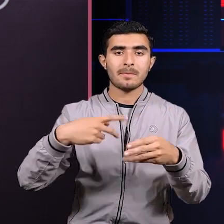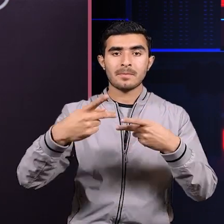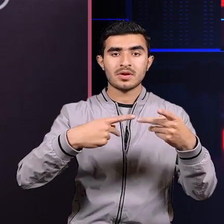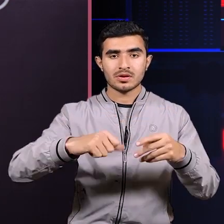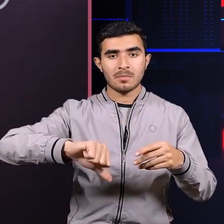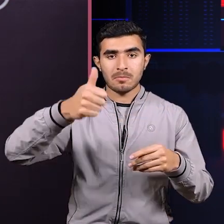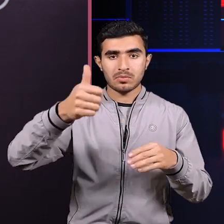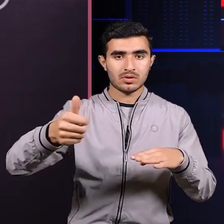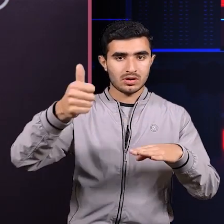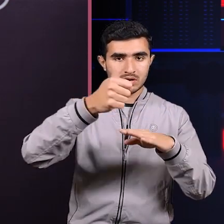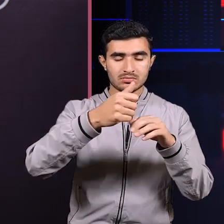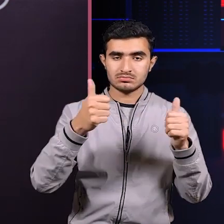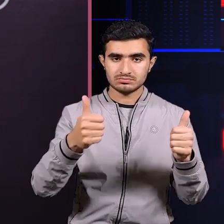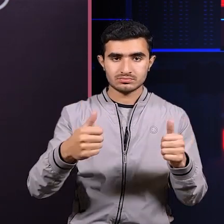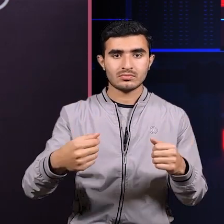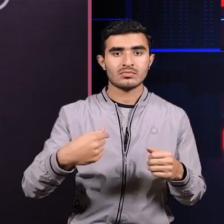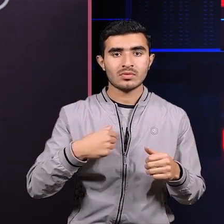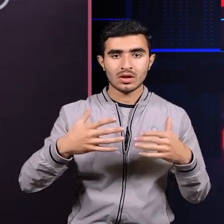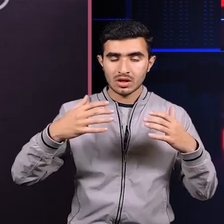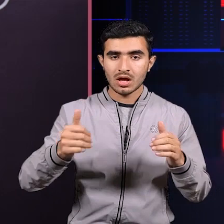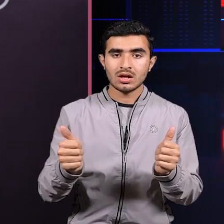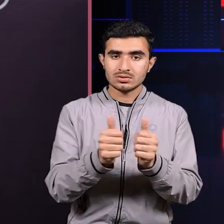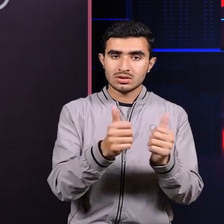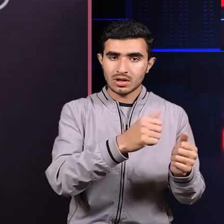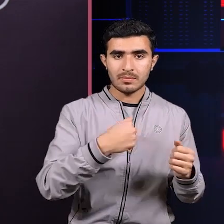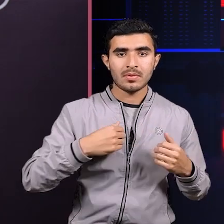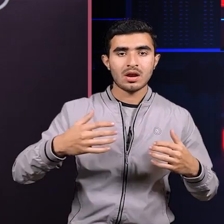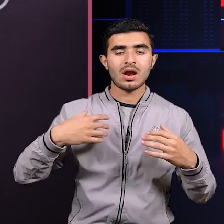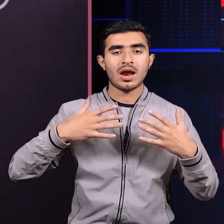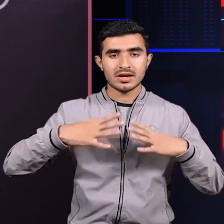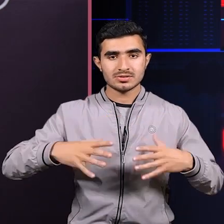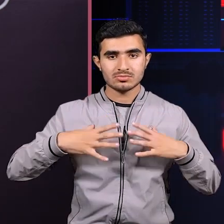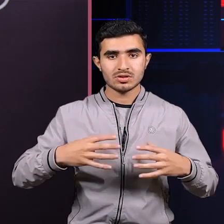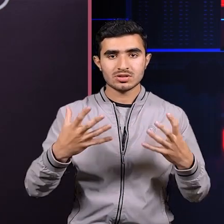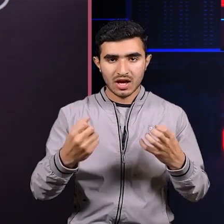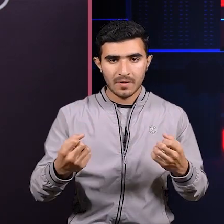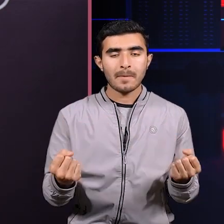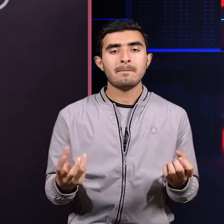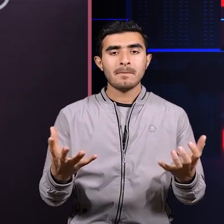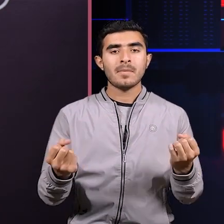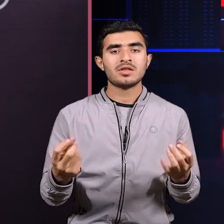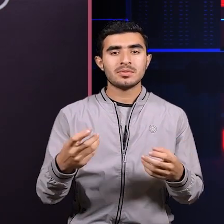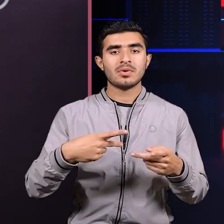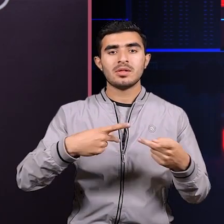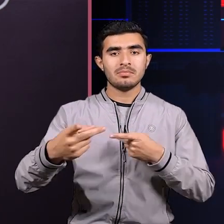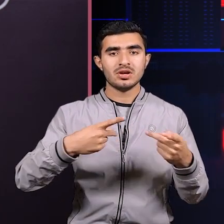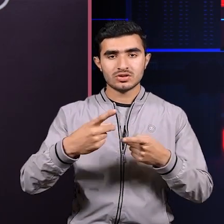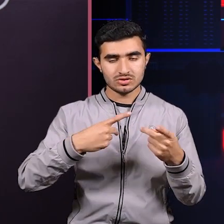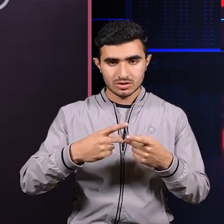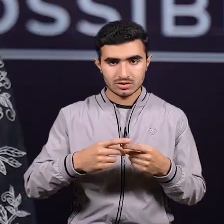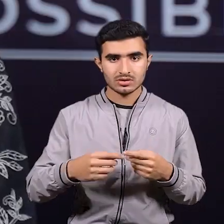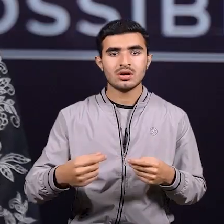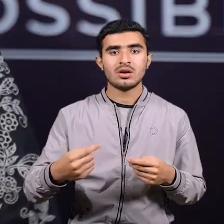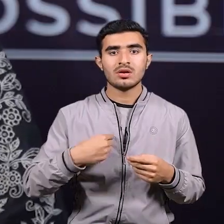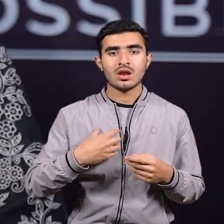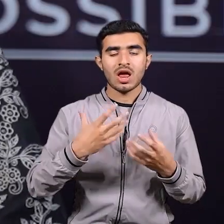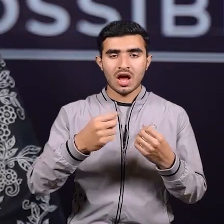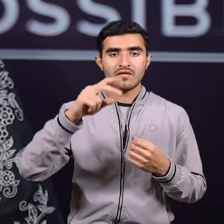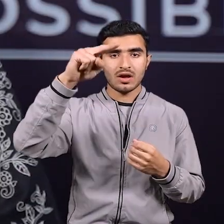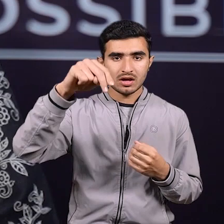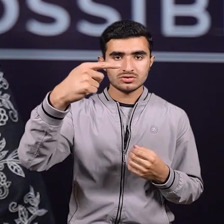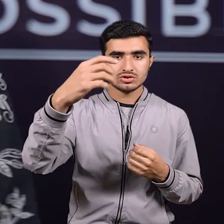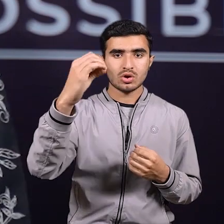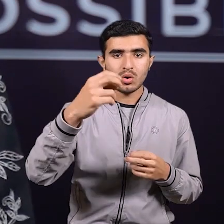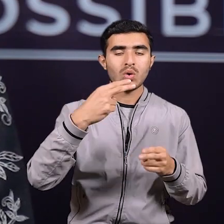have experience running multiple businesses, and I also have an NGO that goes by the name of Chaap. My